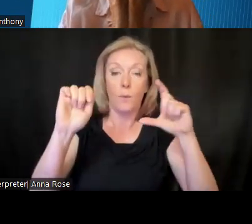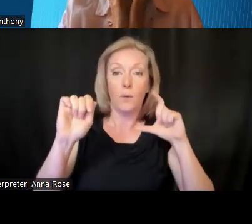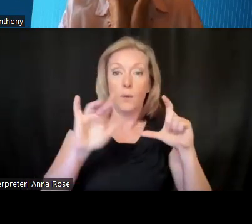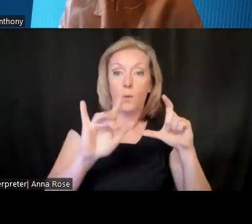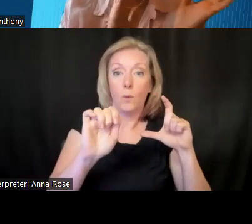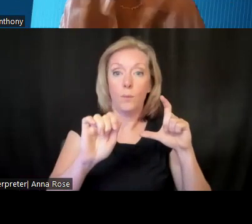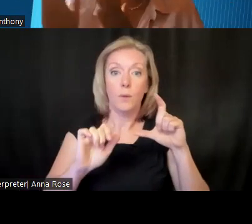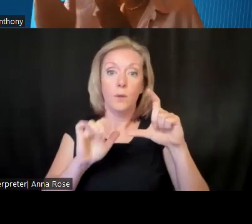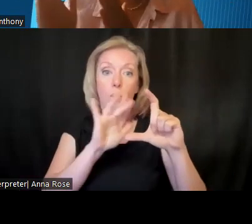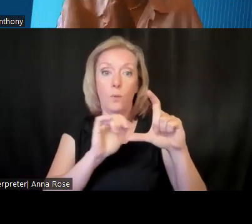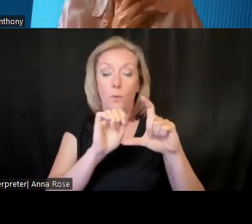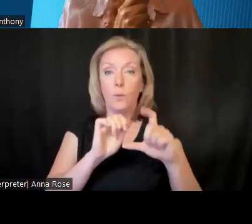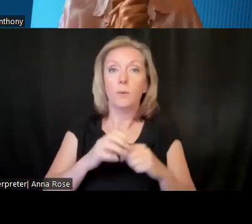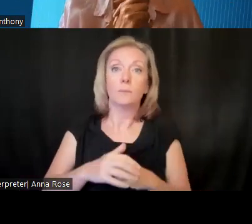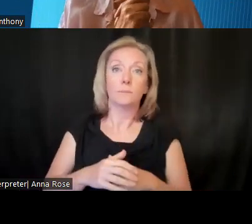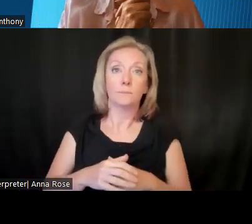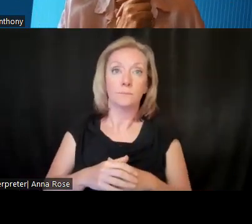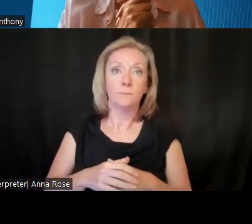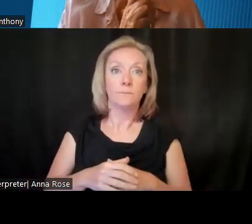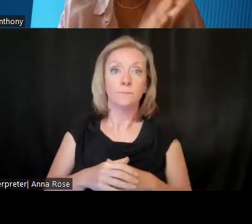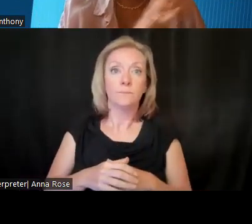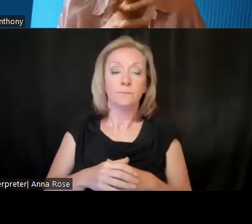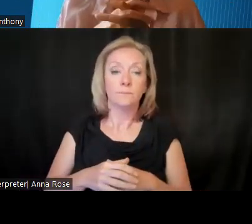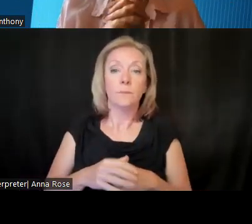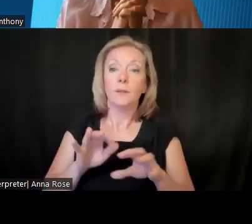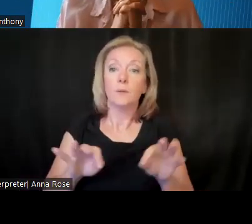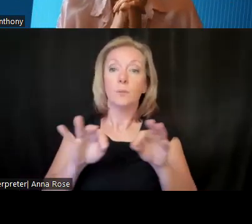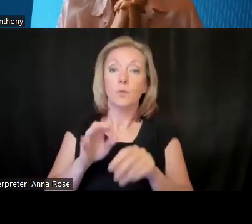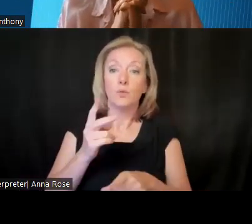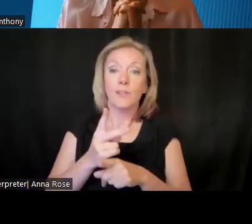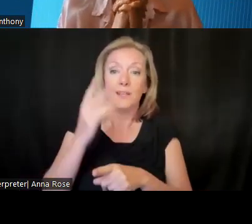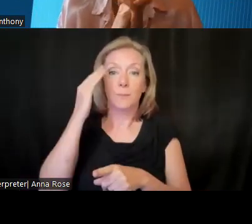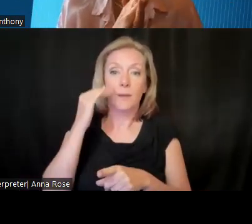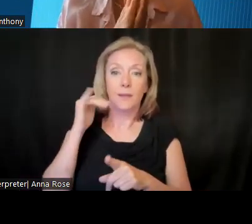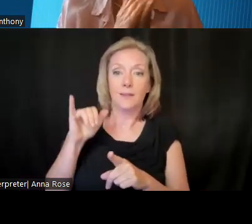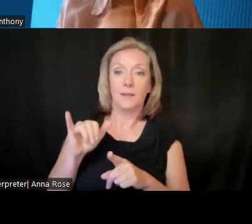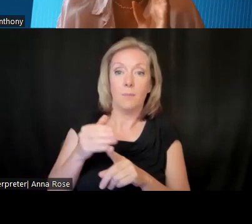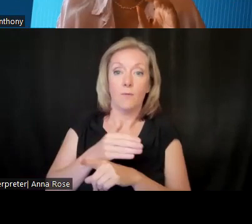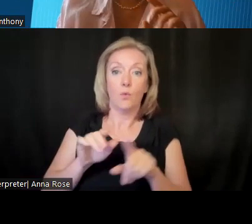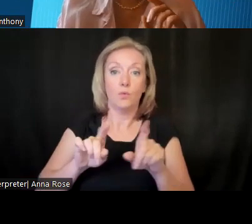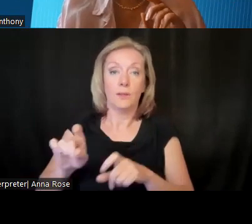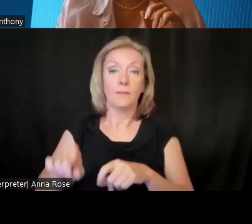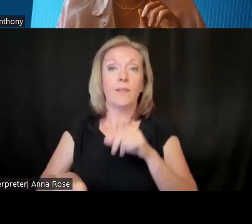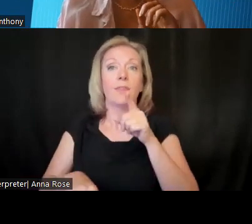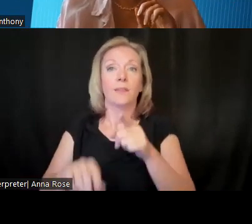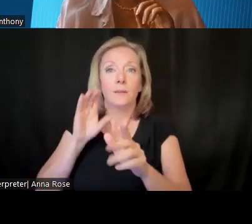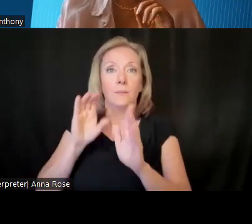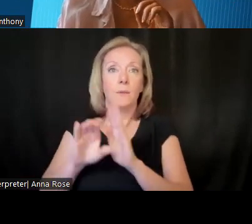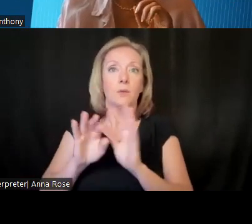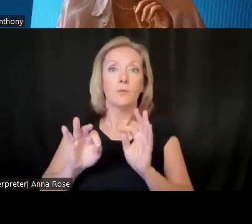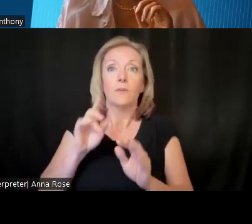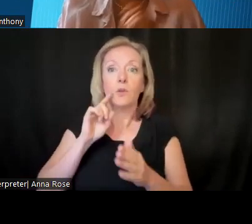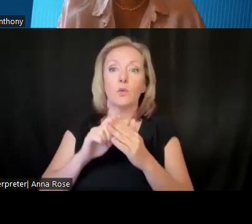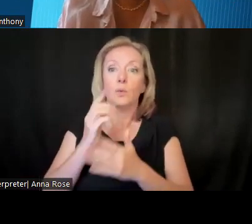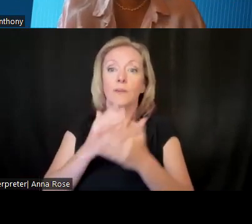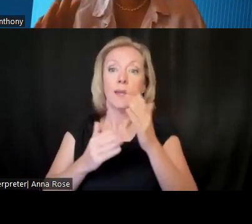field loss. You just see that compensation. And here's my picture I wanted you to see. This is a kid's hand. So